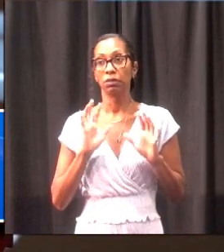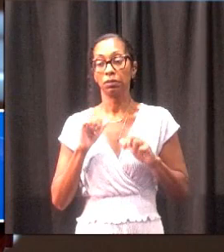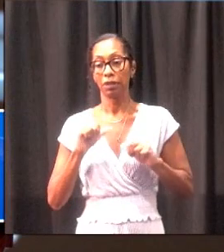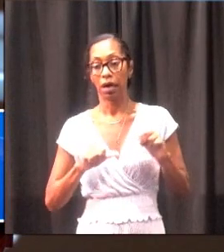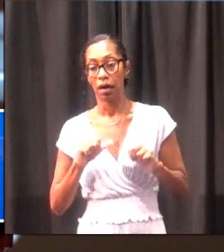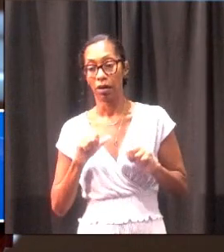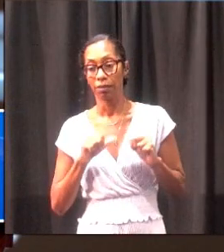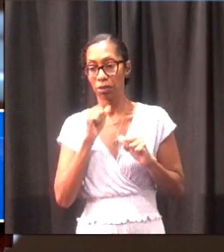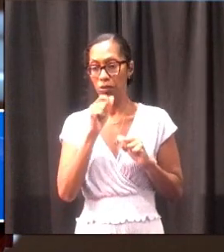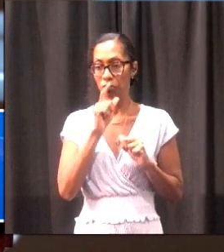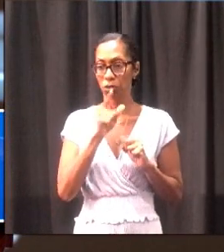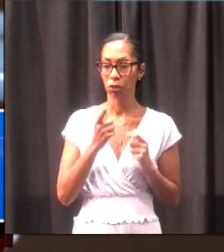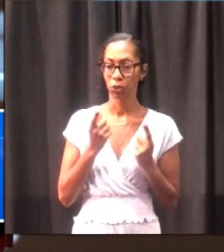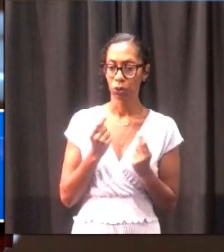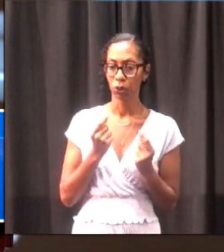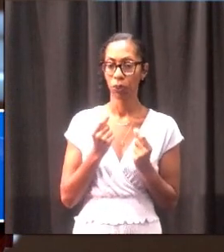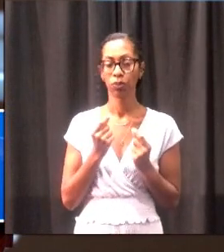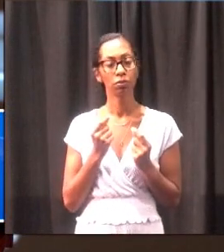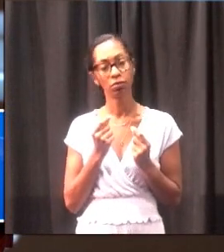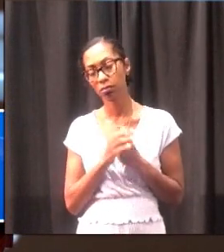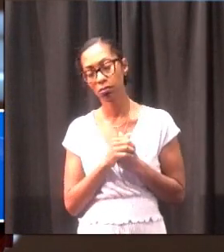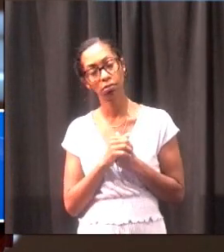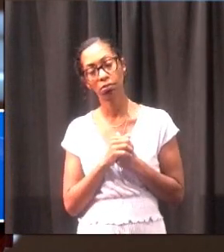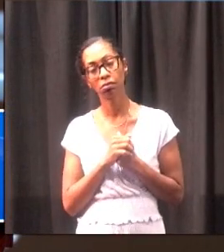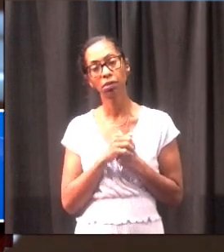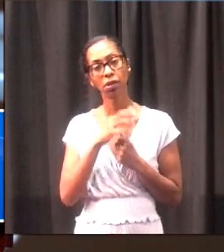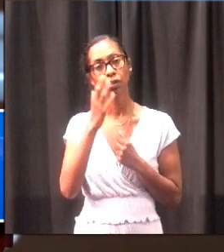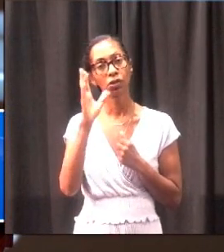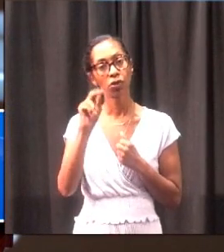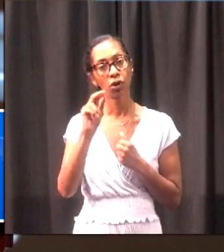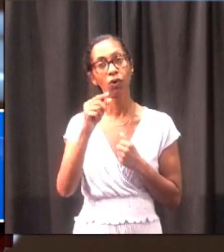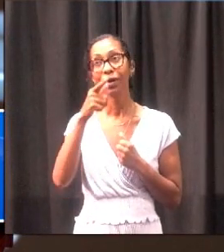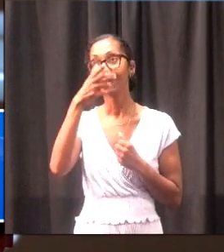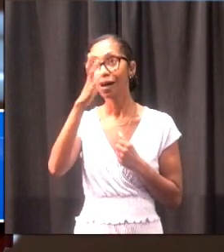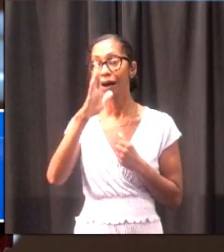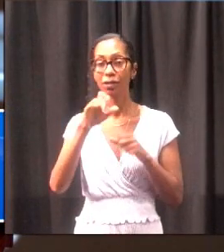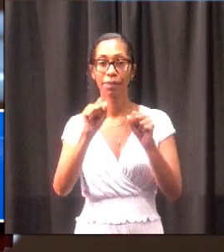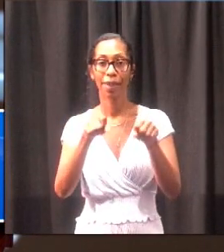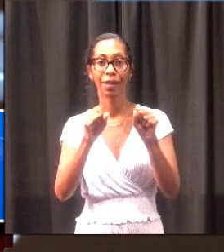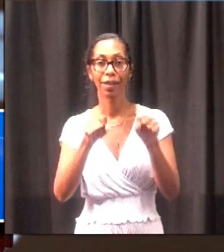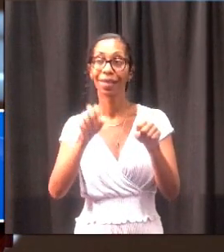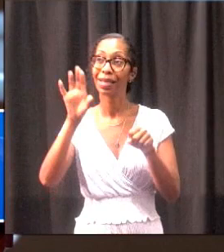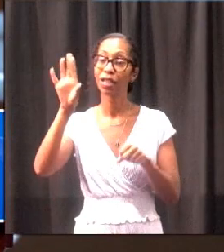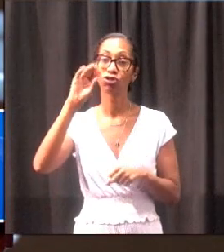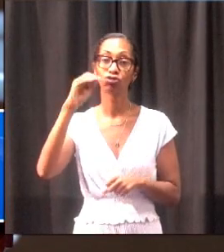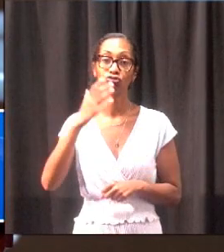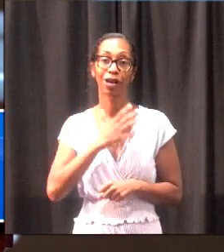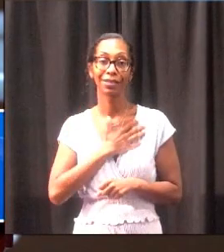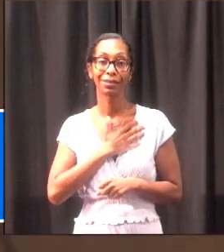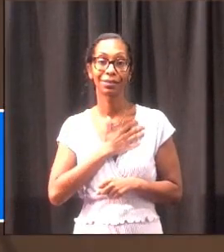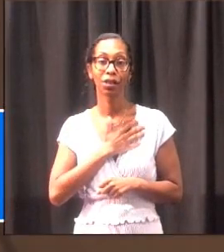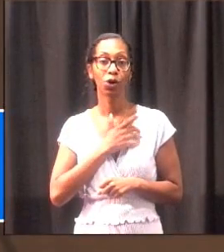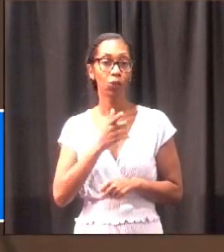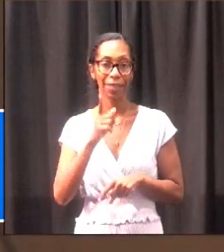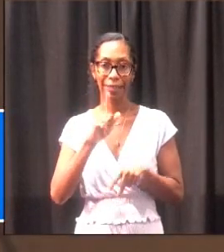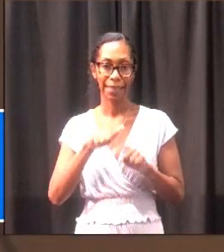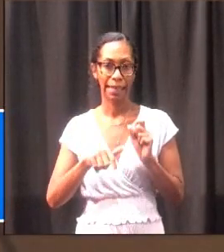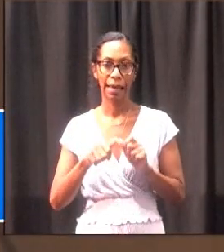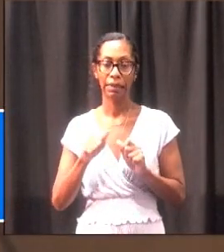ourselves through the ability of God and the grace of God. And this is not a season for us to be doubting